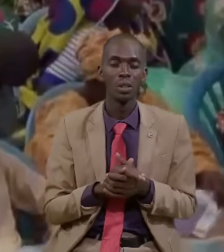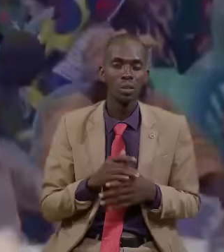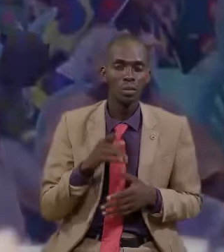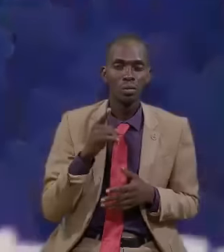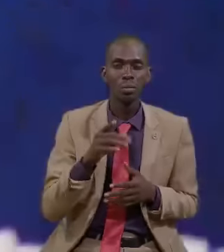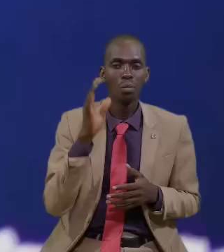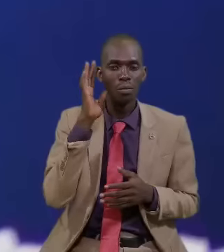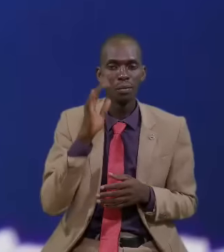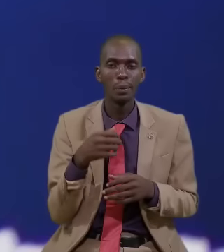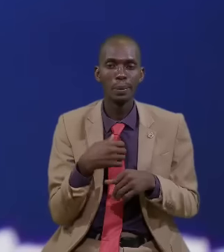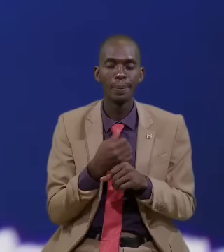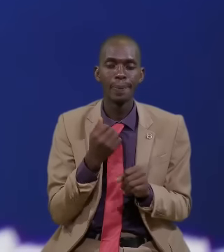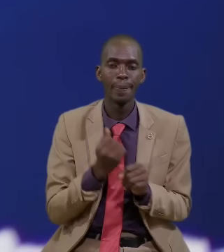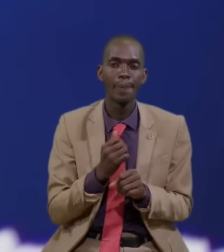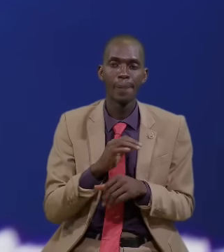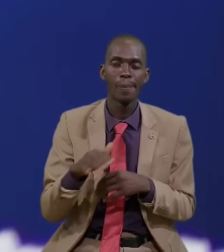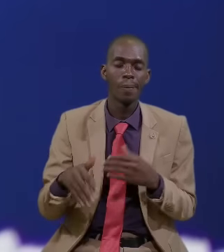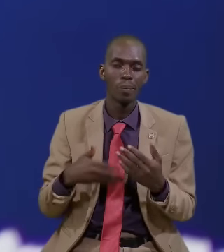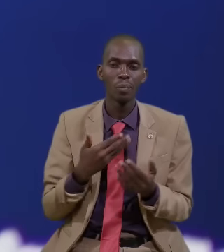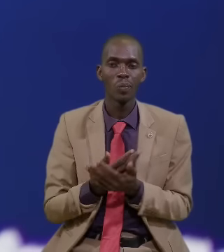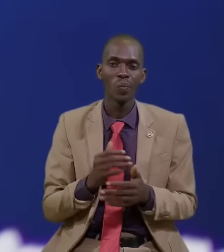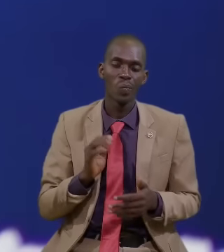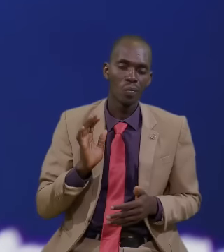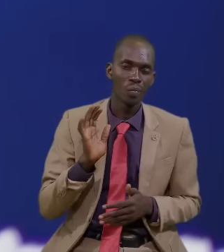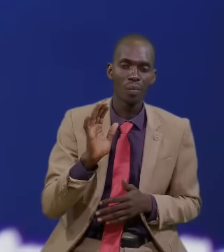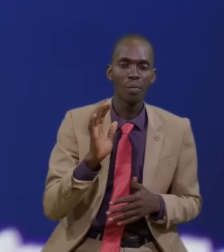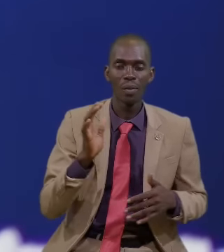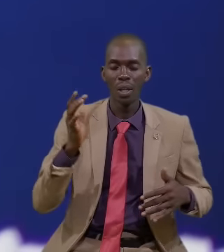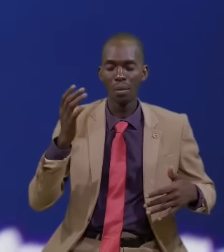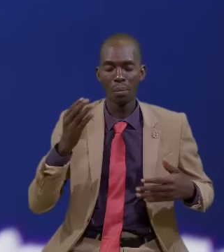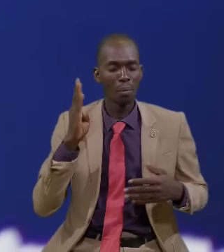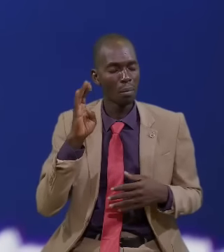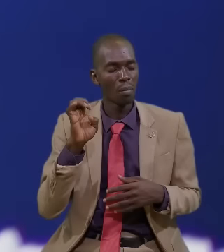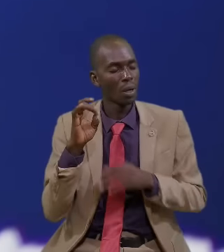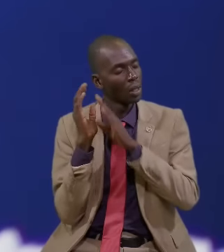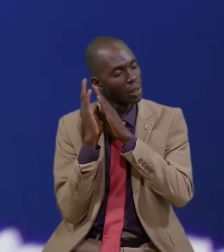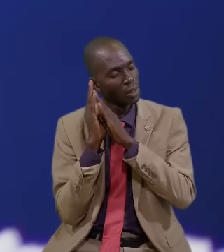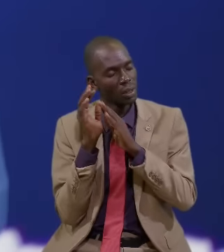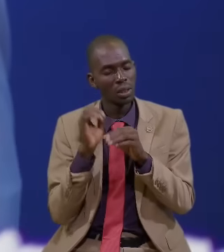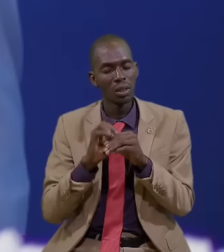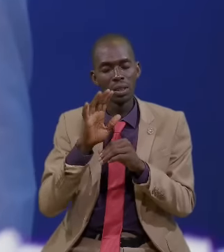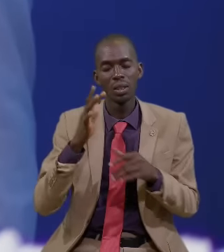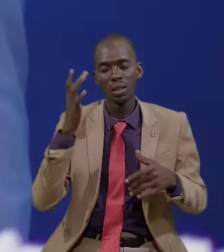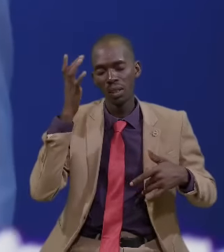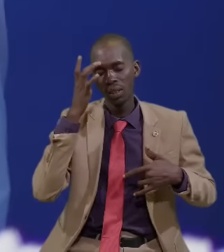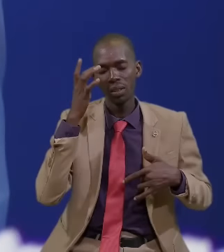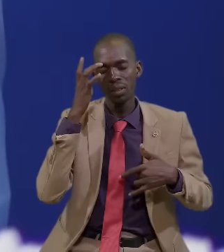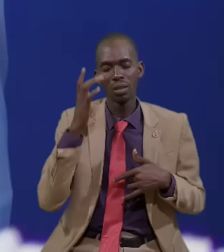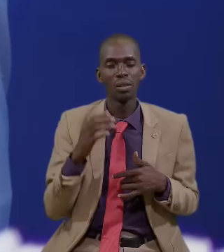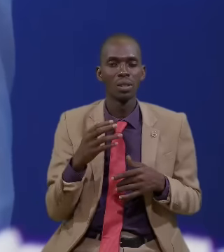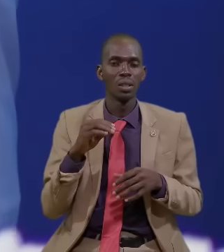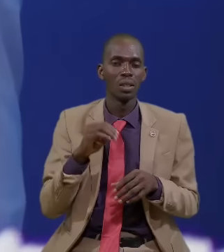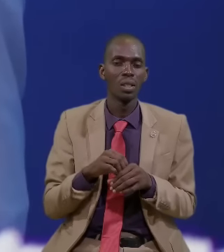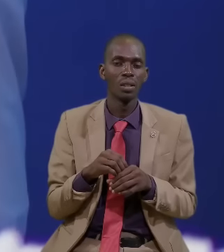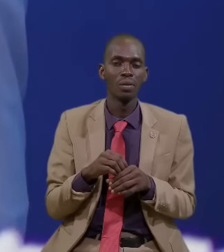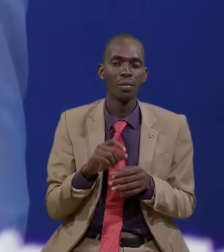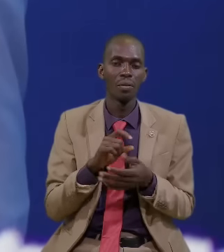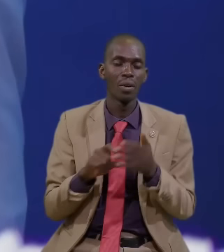his bed in his sickness. Look at verse 4. In verse 4, I said,